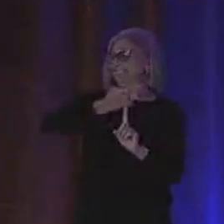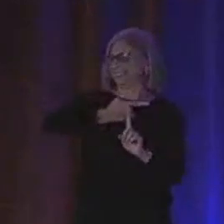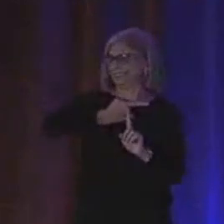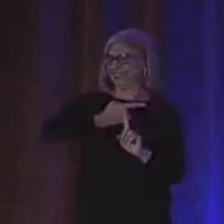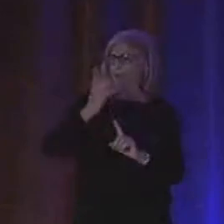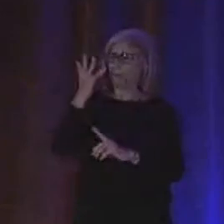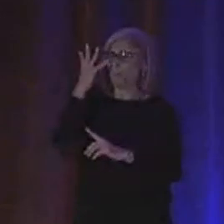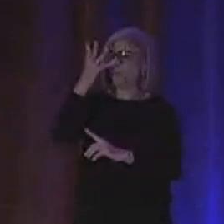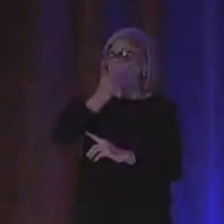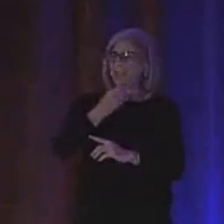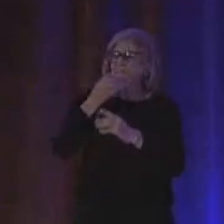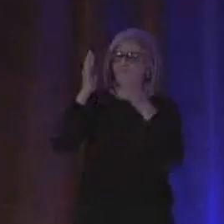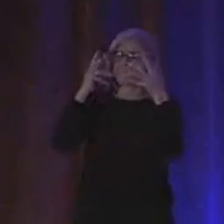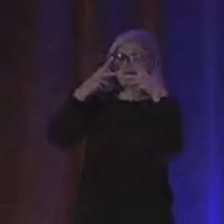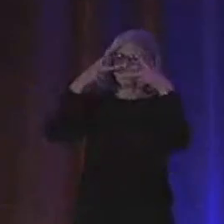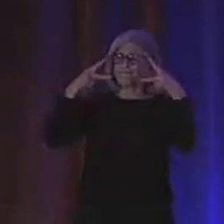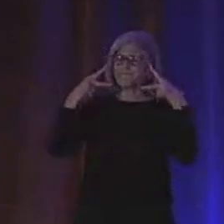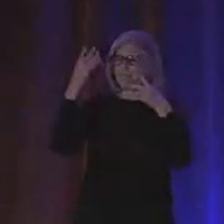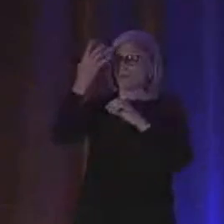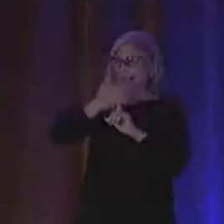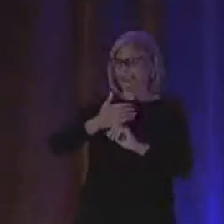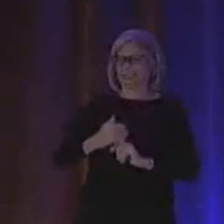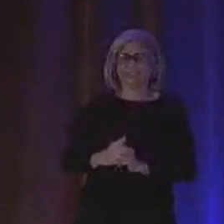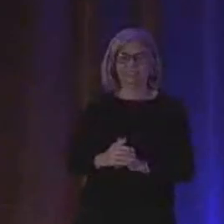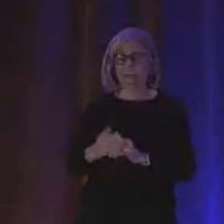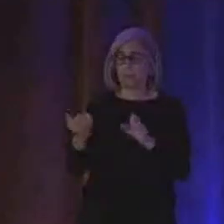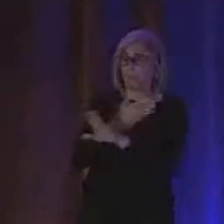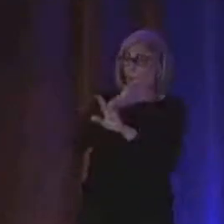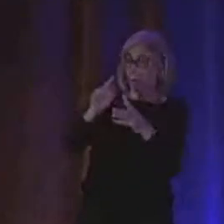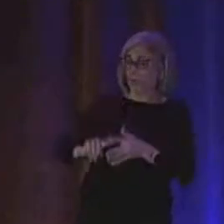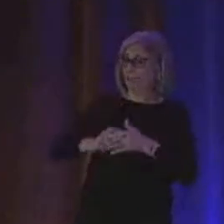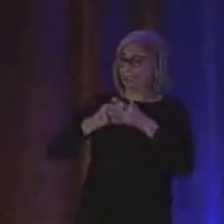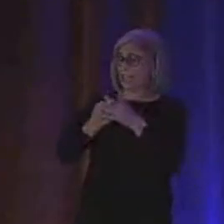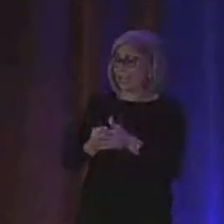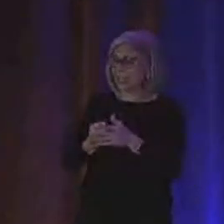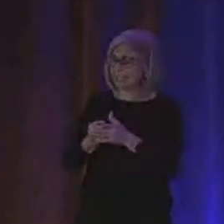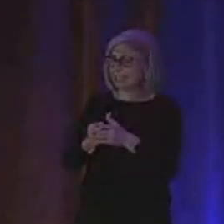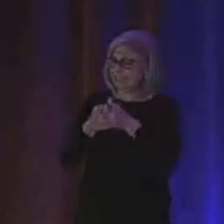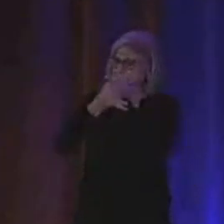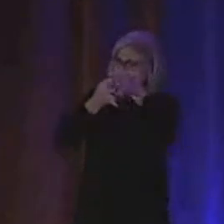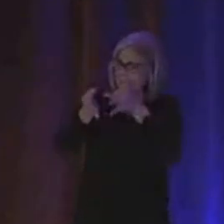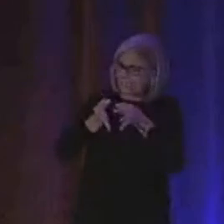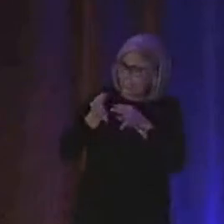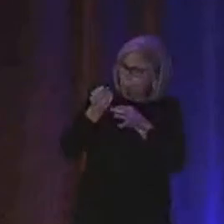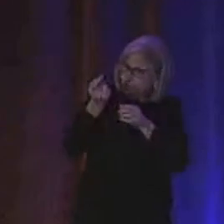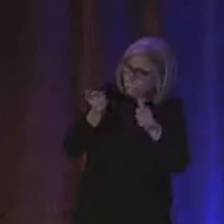pretty masks. Before we begin, let's get some details out of the way.